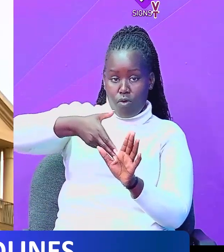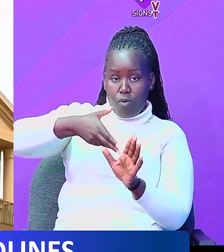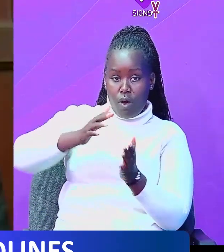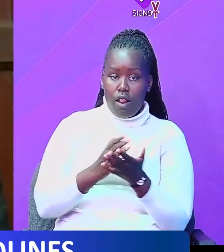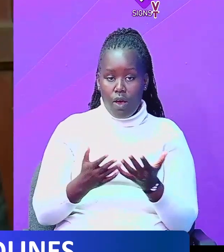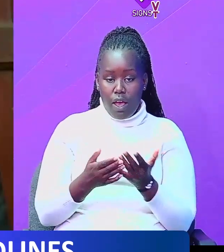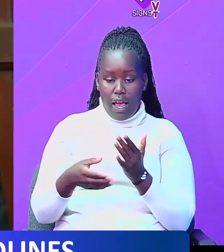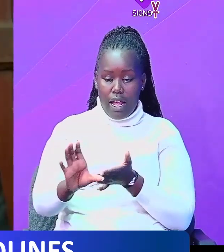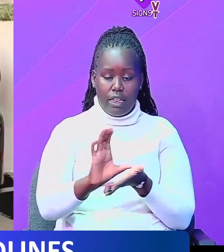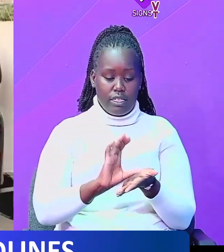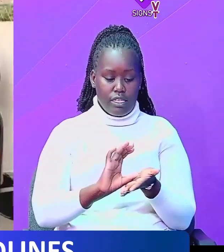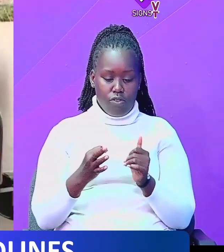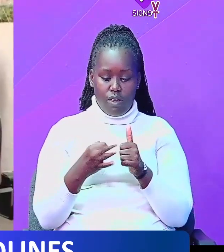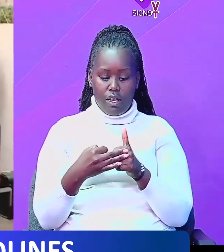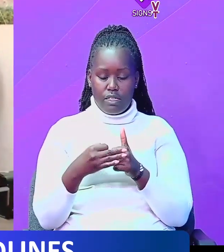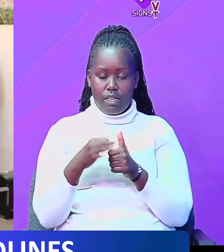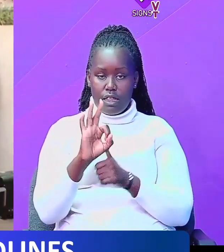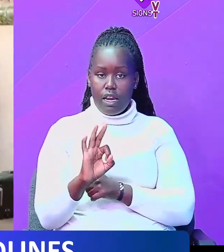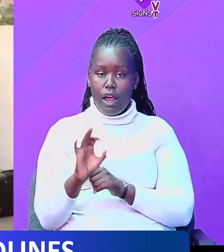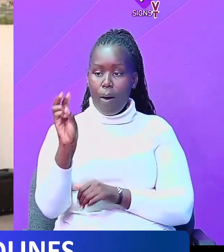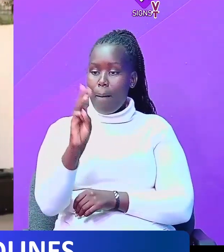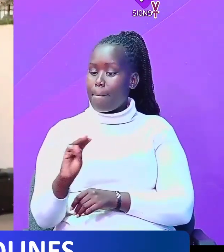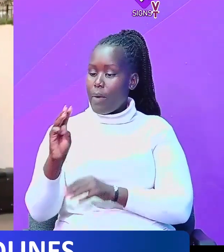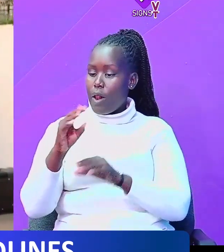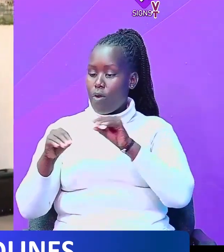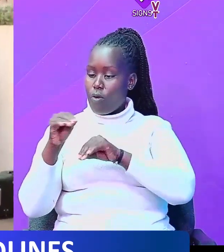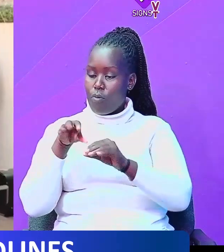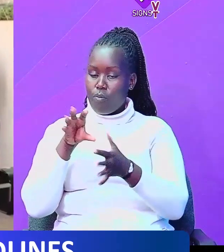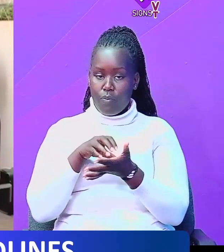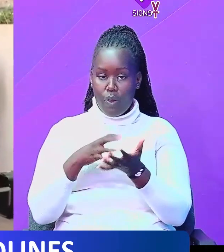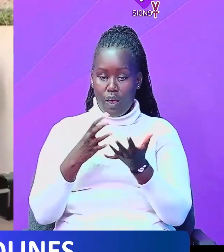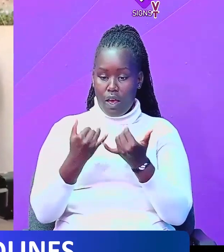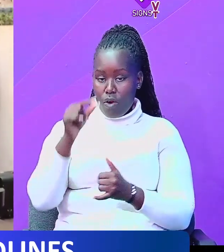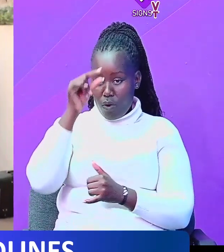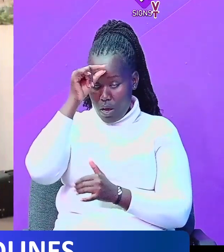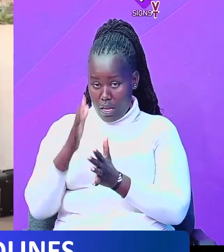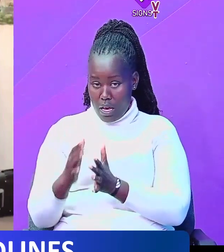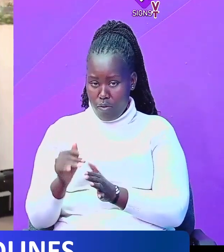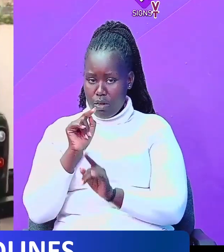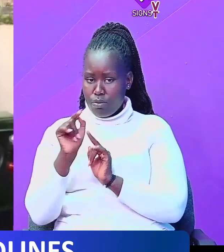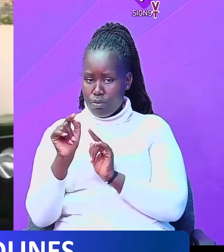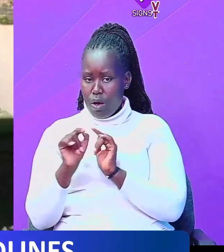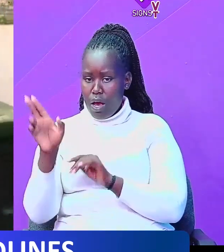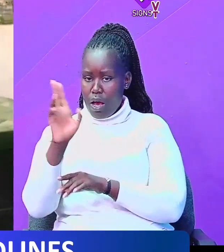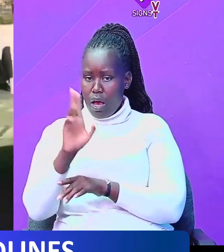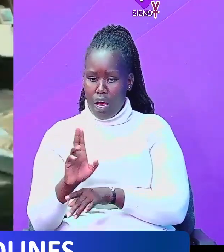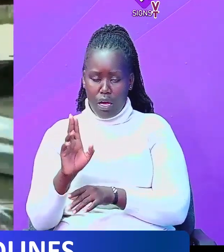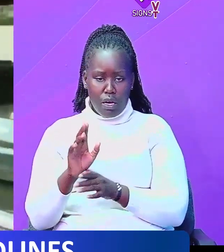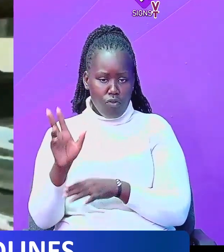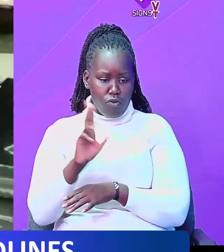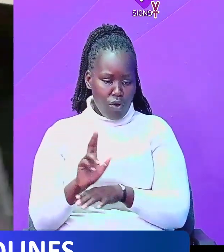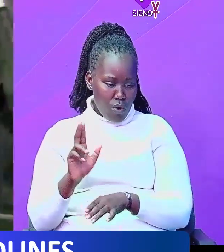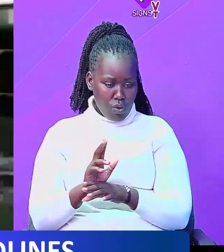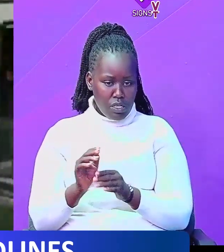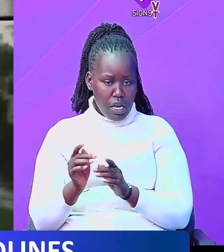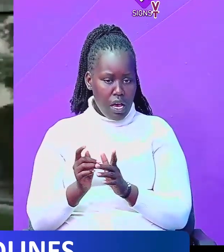the 83 million corruption case. Now, the governor had been accused of using his position as governor to influence the